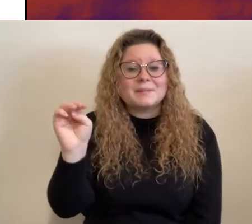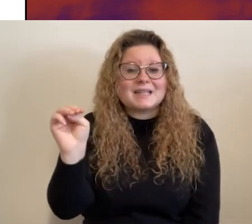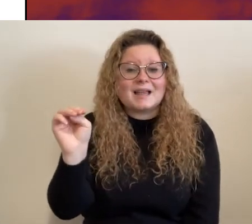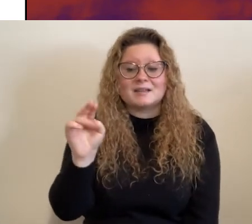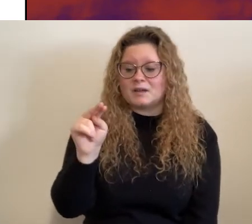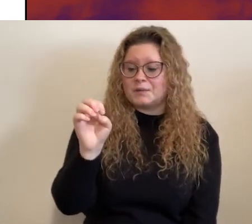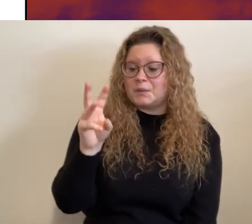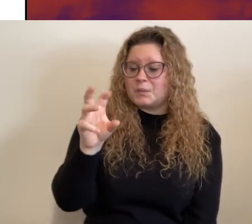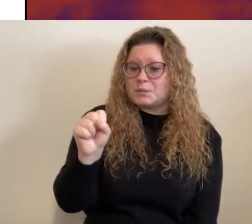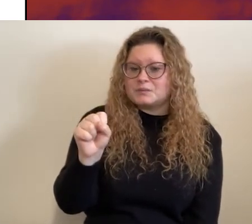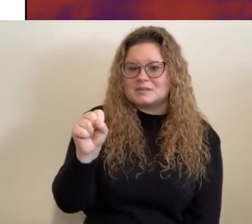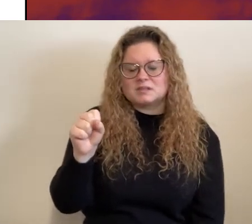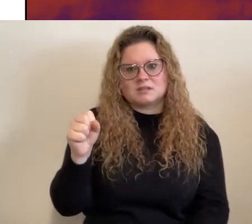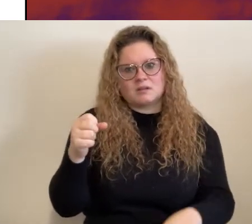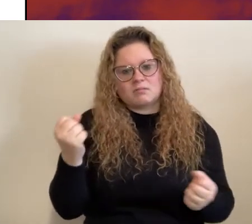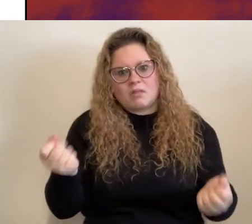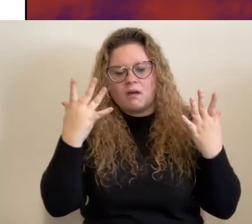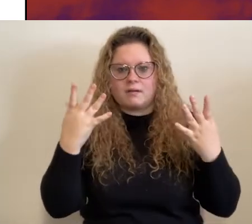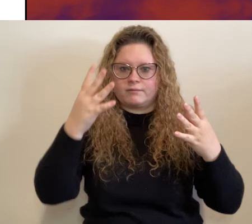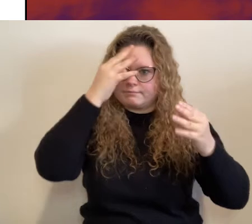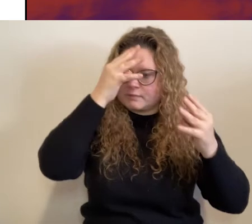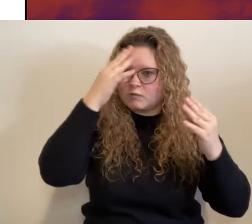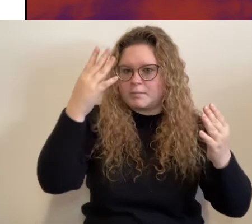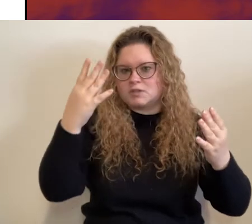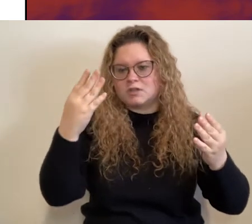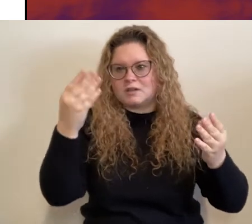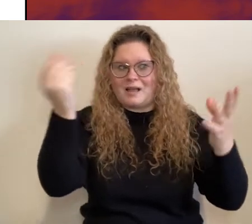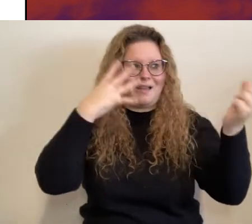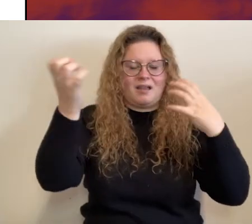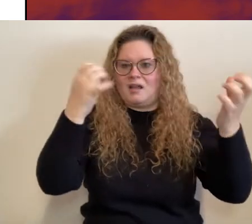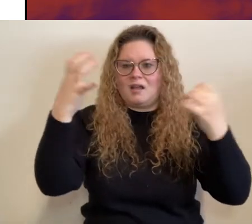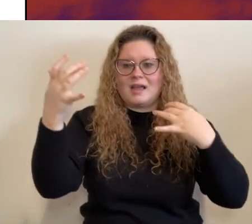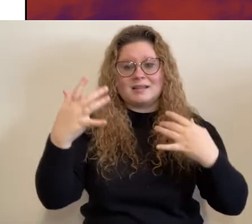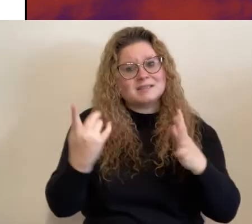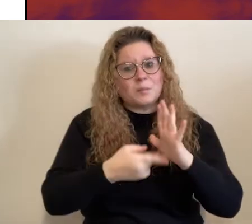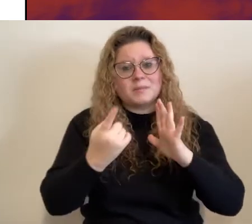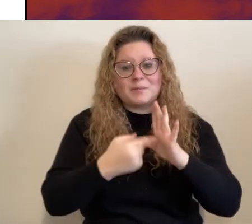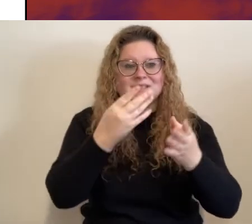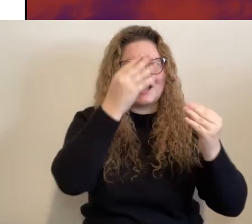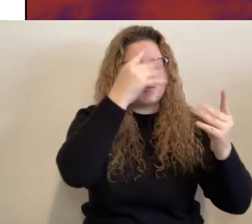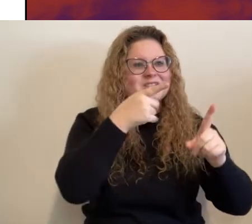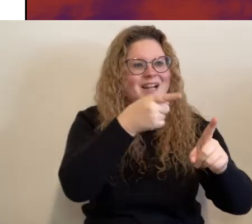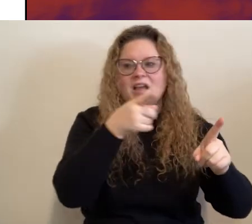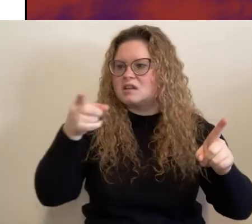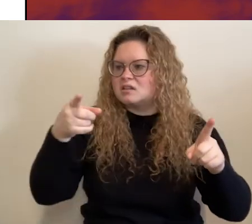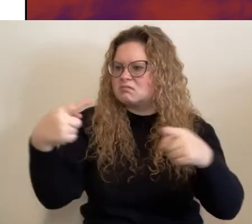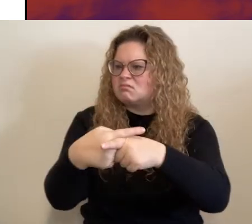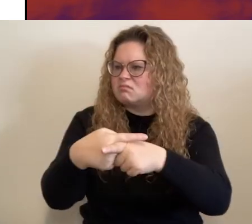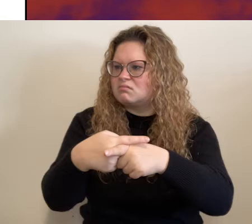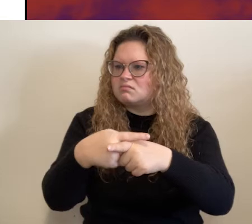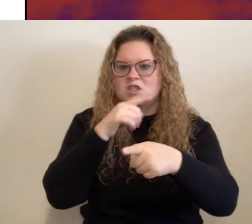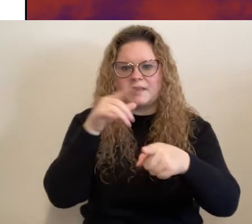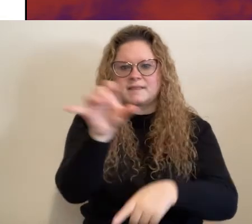so much noise. There's a lot of overlap and conflicting information in the world, especially